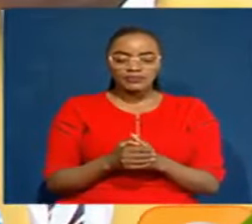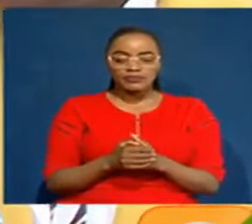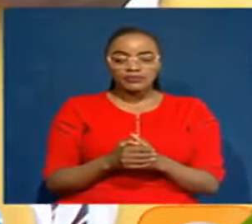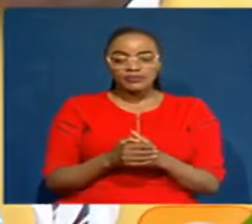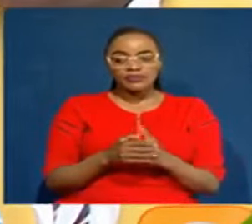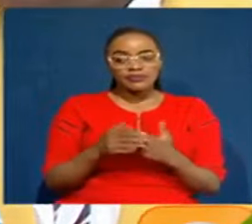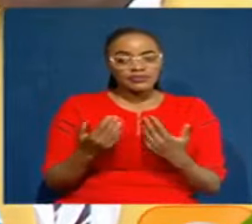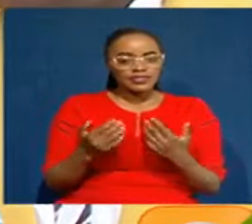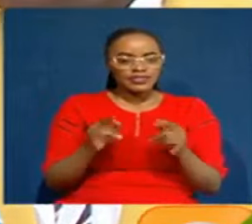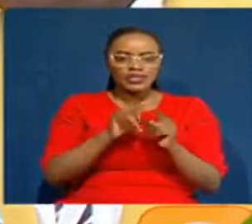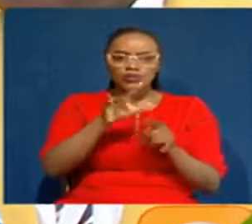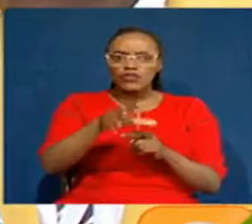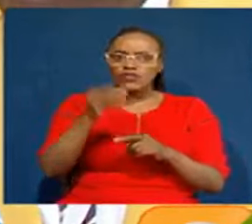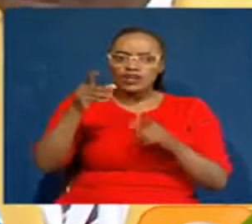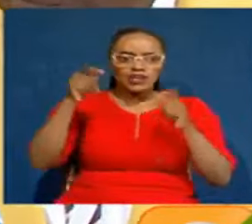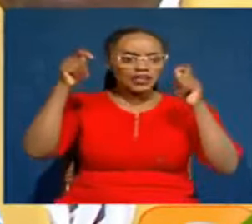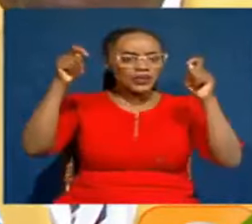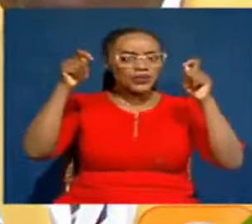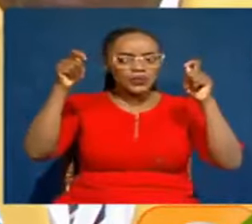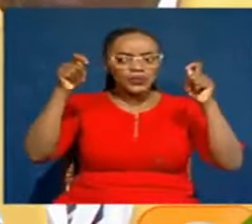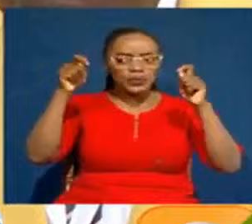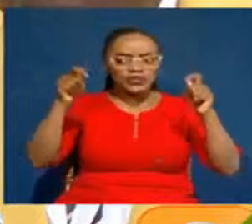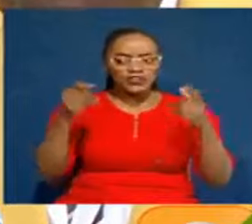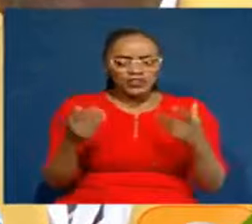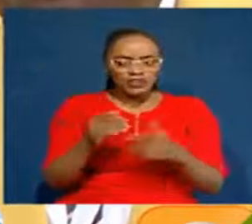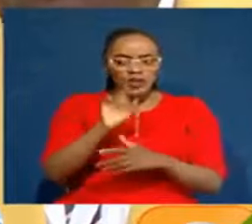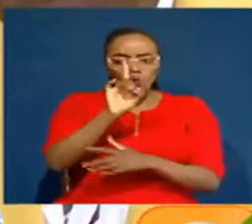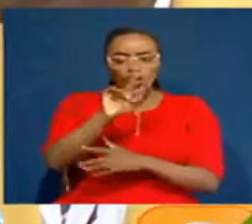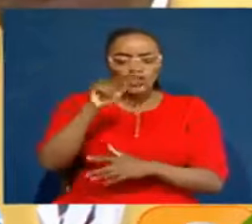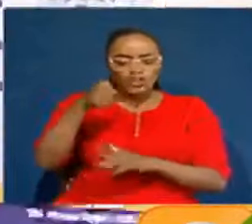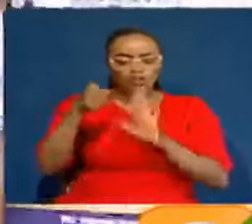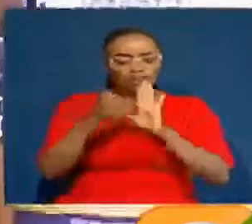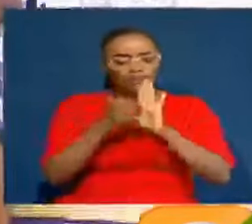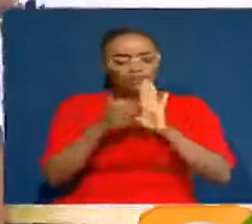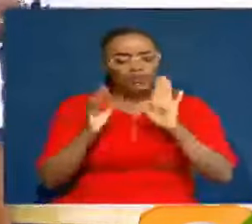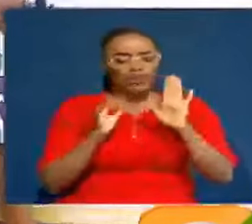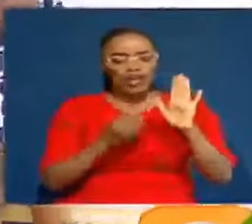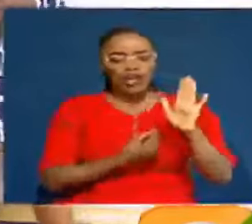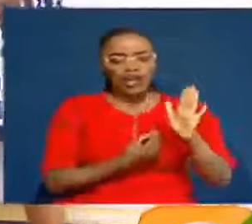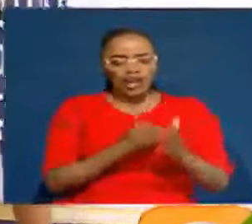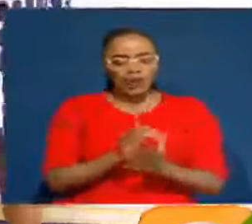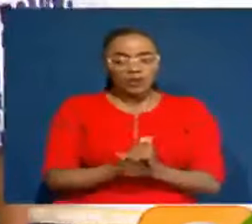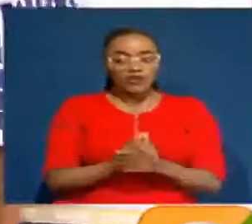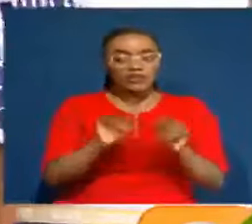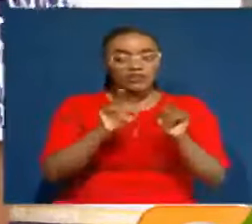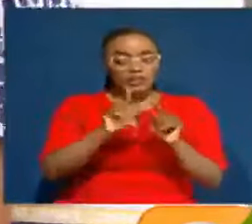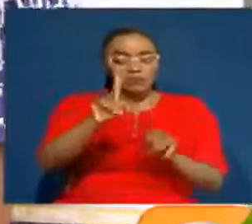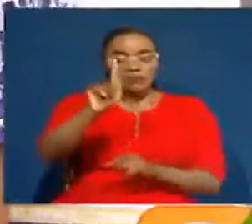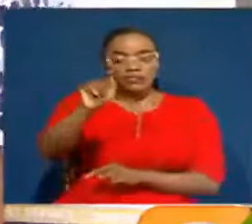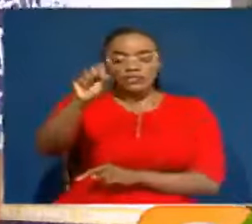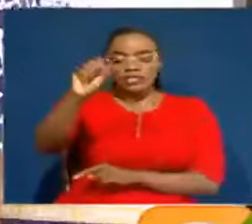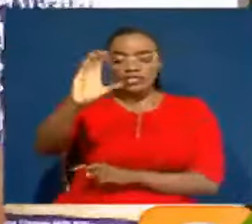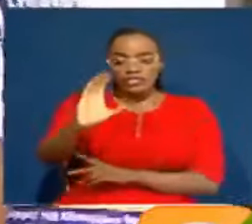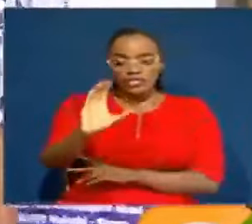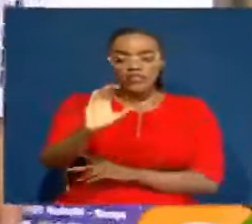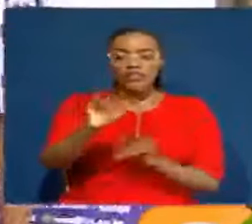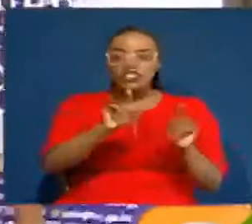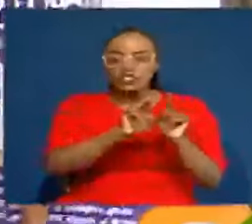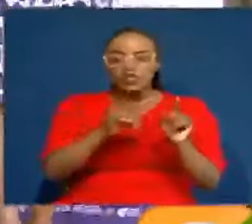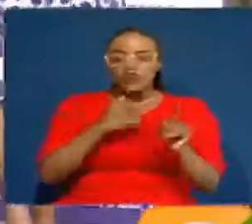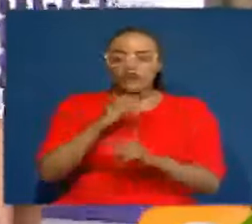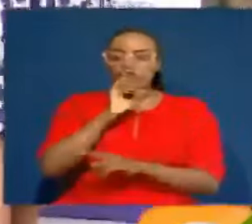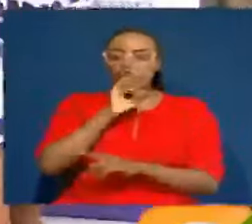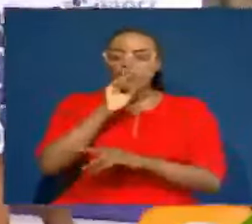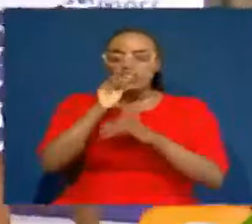So you saw them in the streets. It was one of our demands. Hata hivyo, TSC